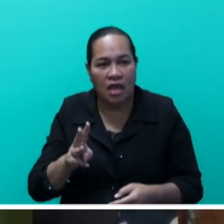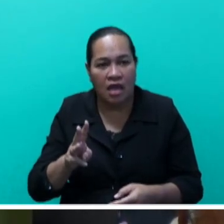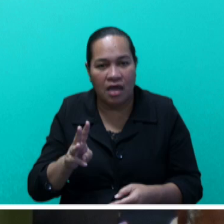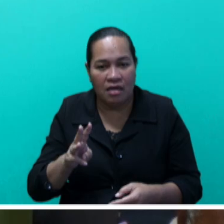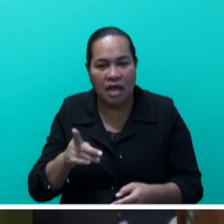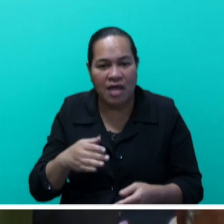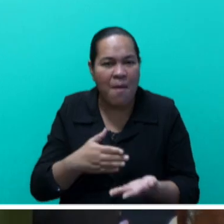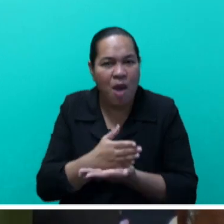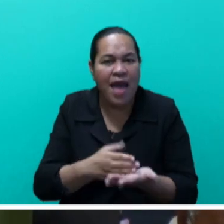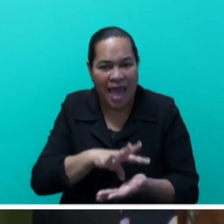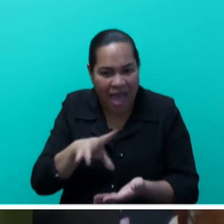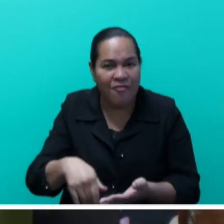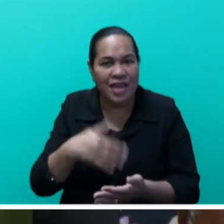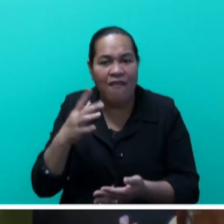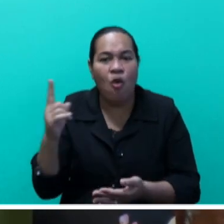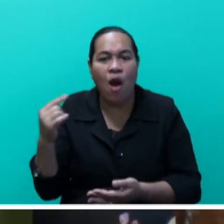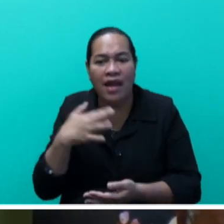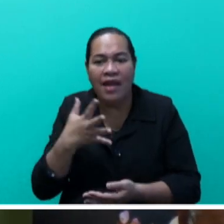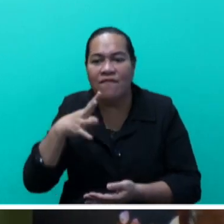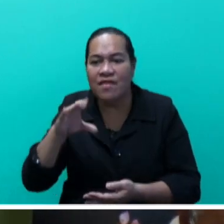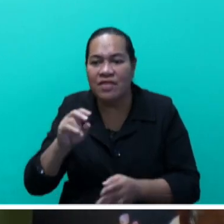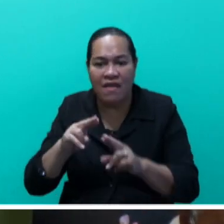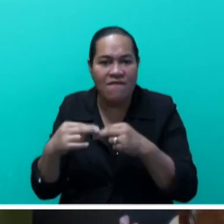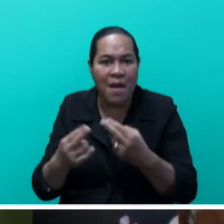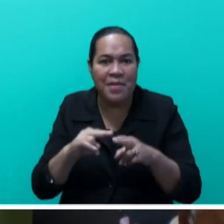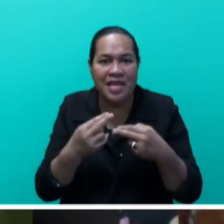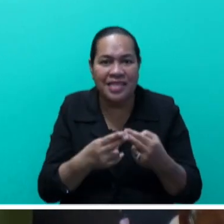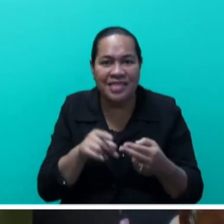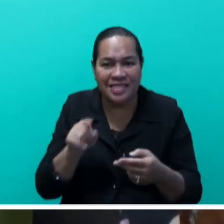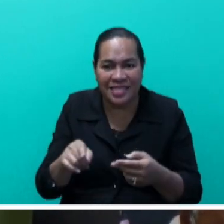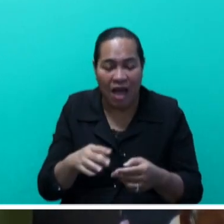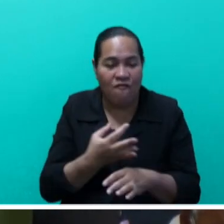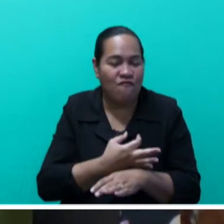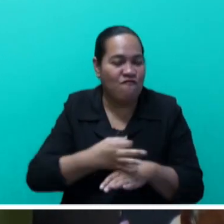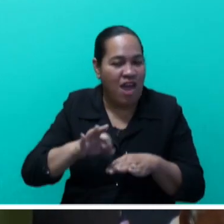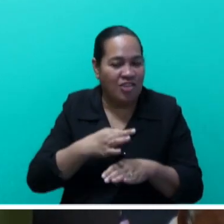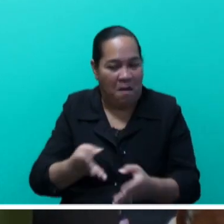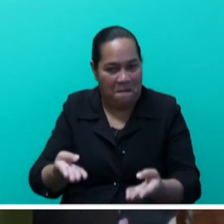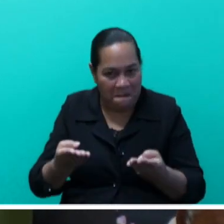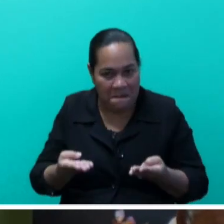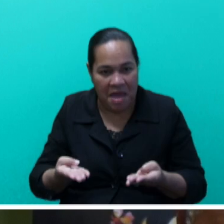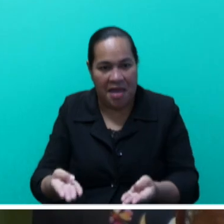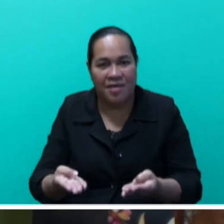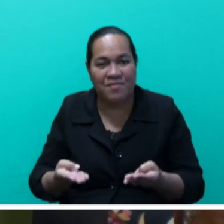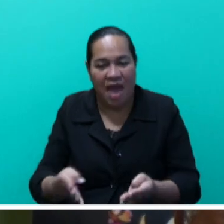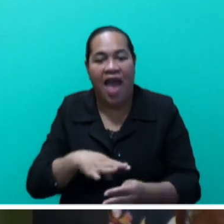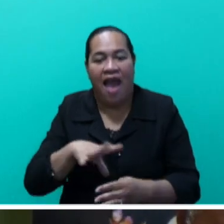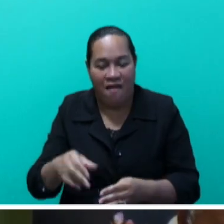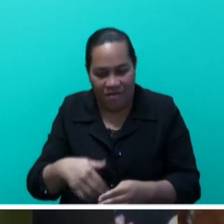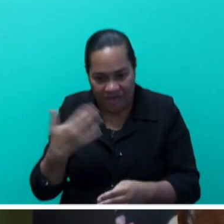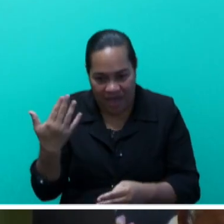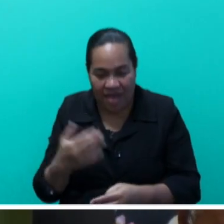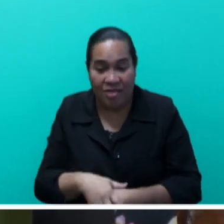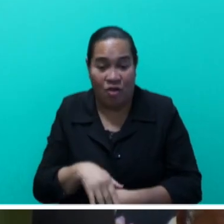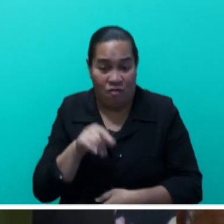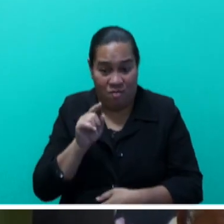loaves of bread in a day for 150 households with freshly baked bread. And actually from